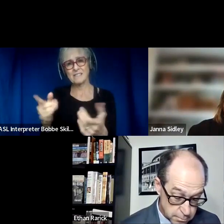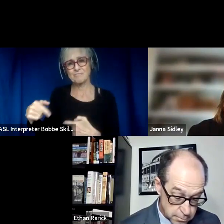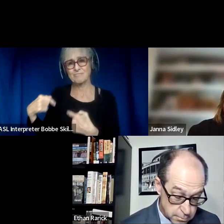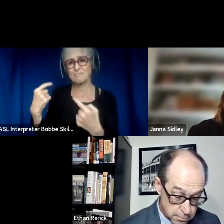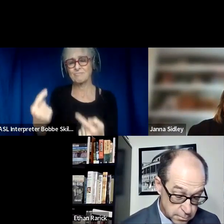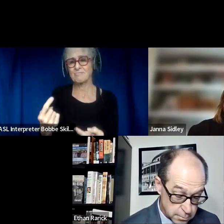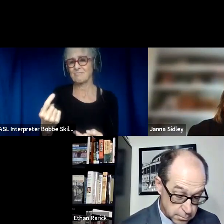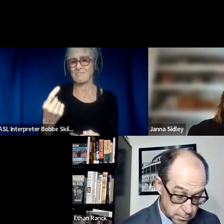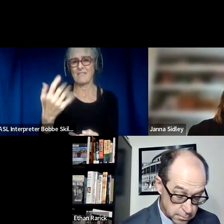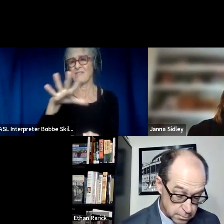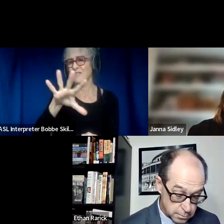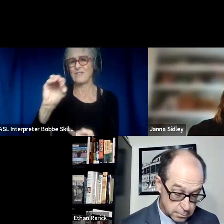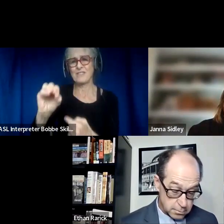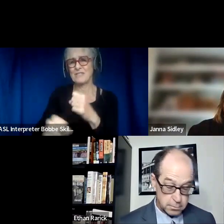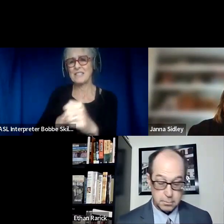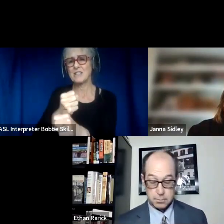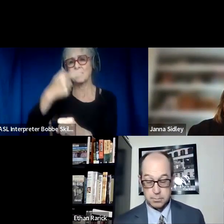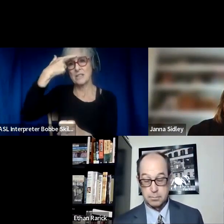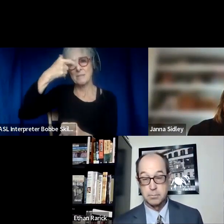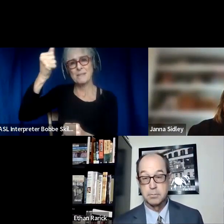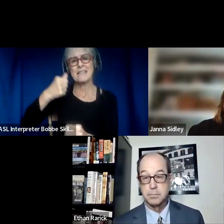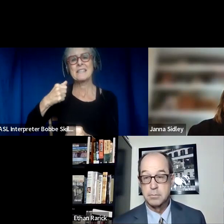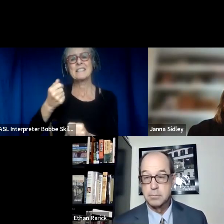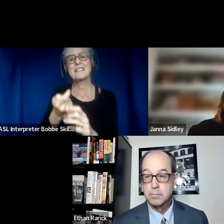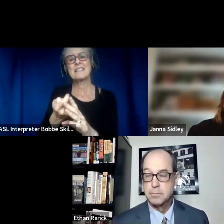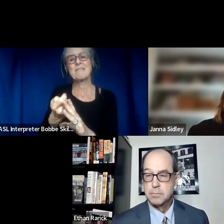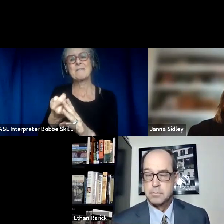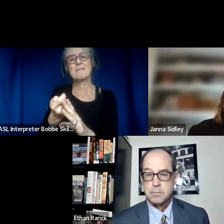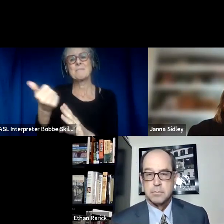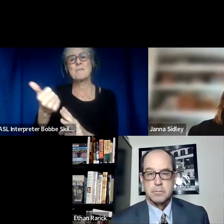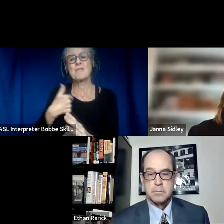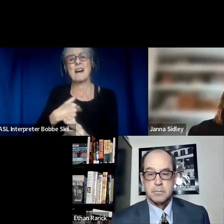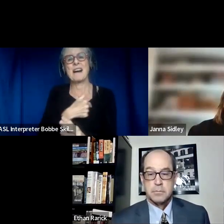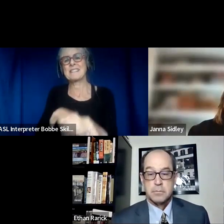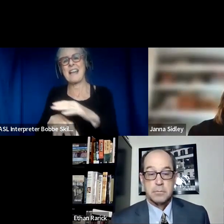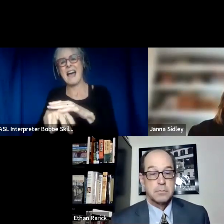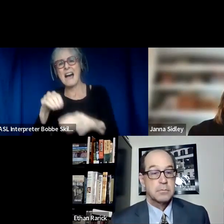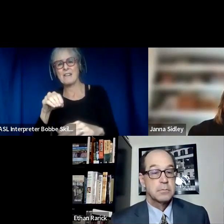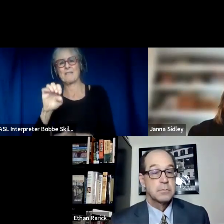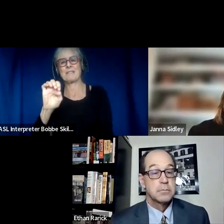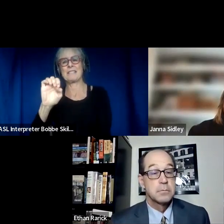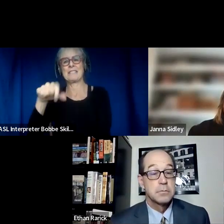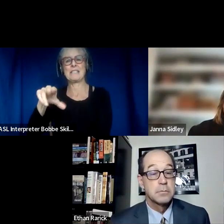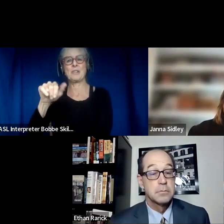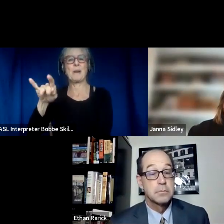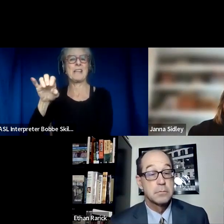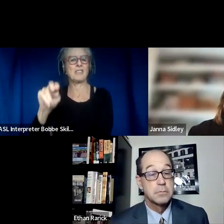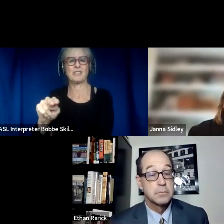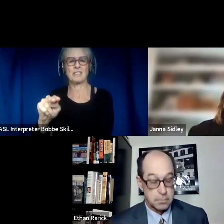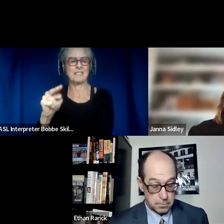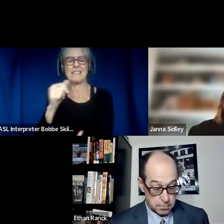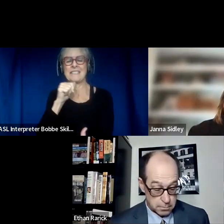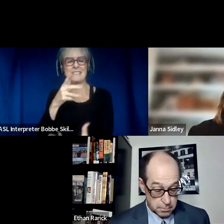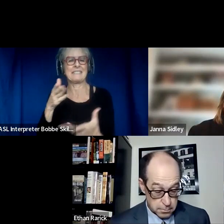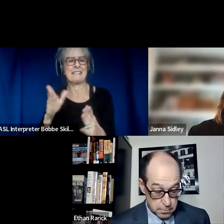50 something odd years is because we have been taken out of the equation, however which way. But it's really important and imperative that